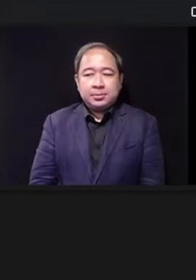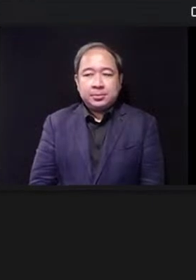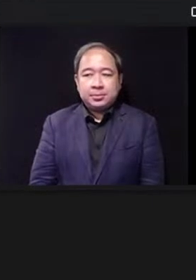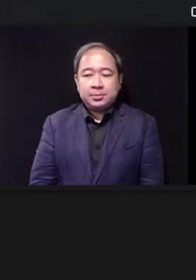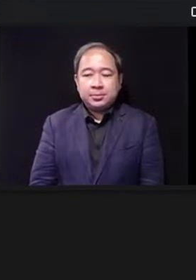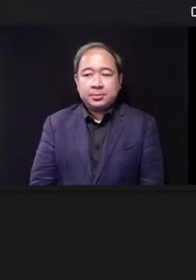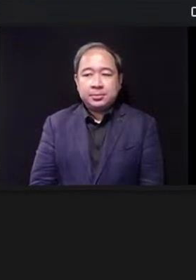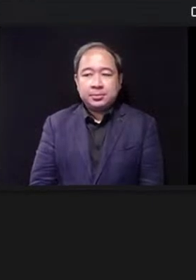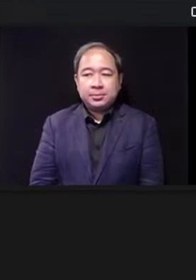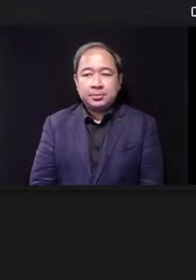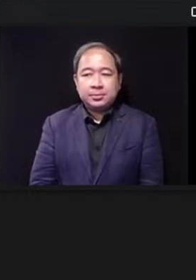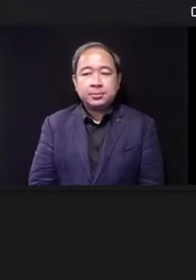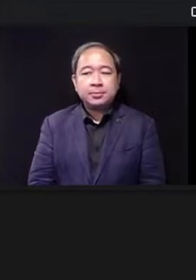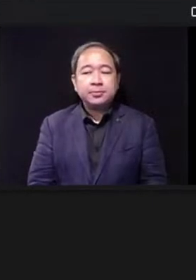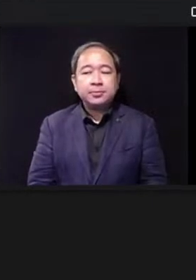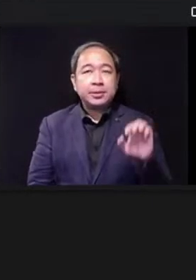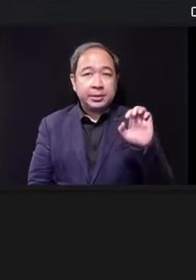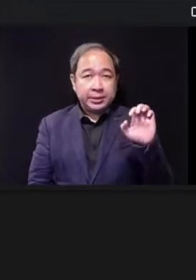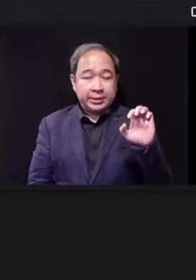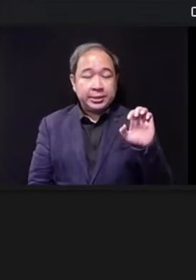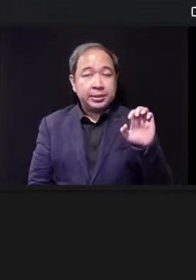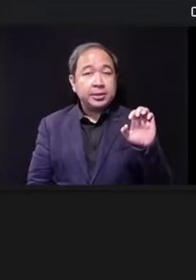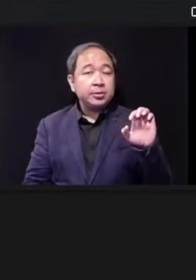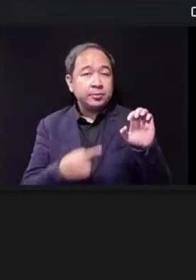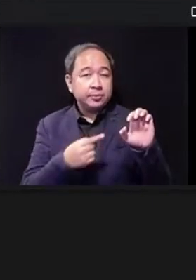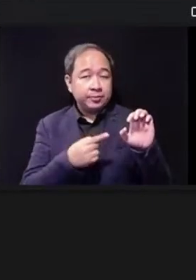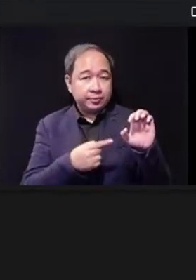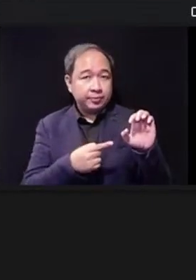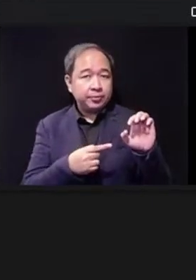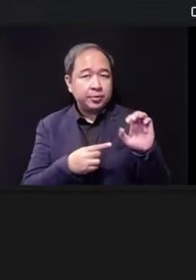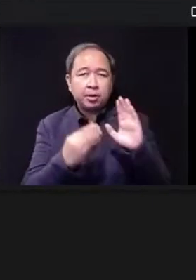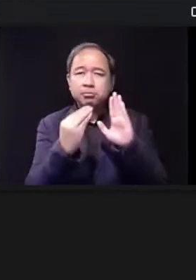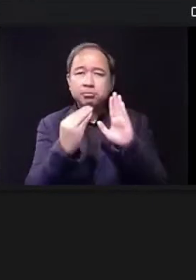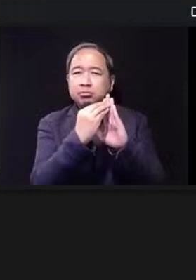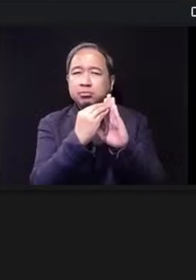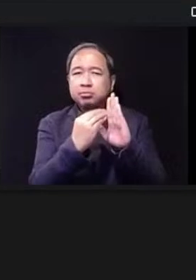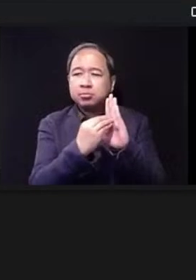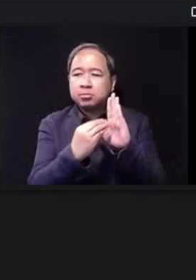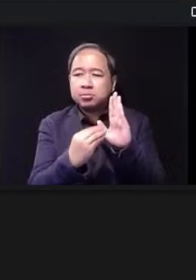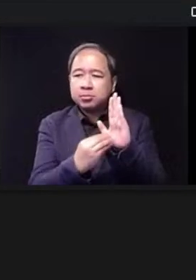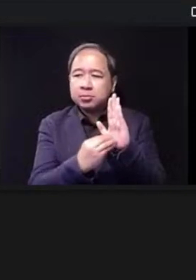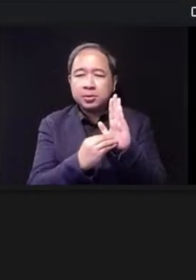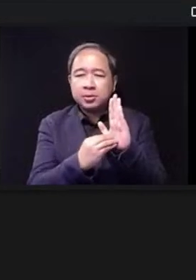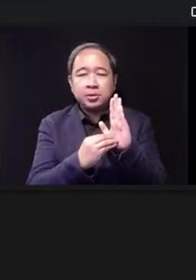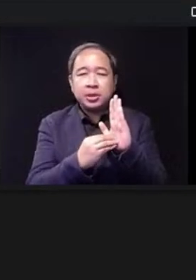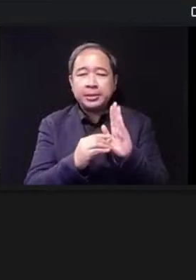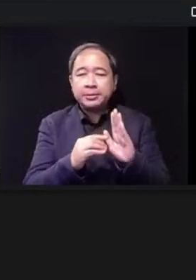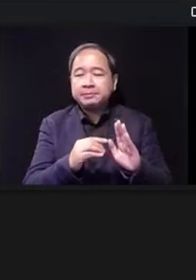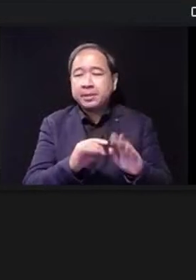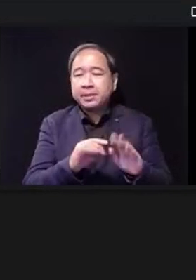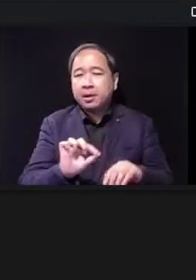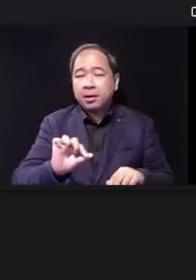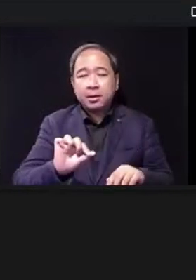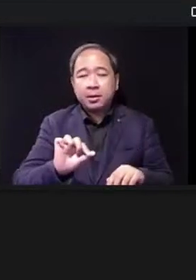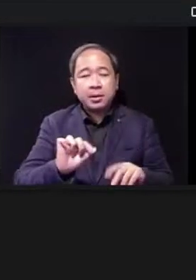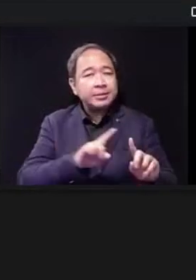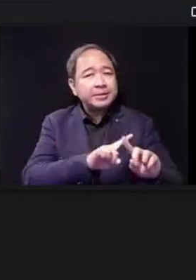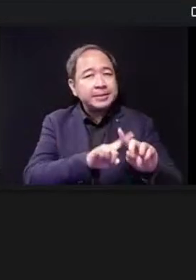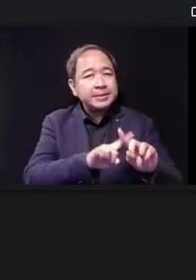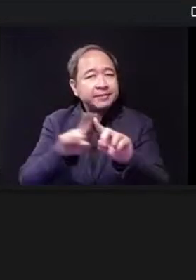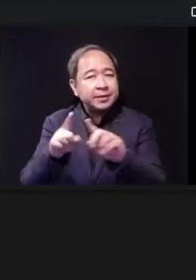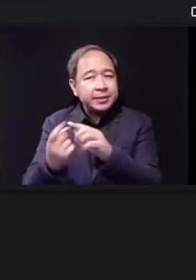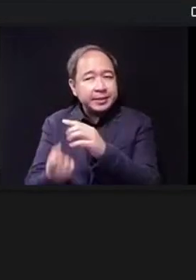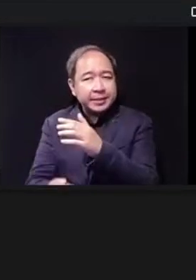E is documentation of other events of the conference, which